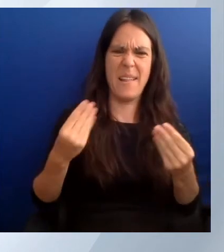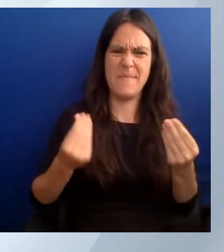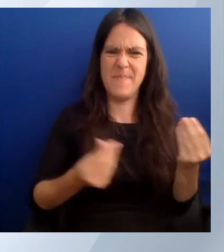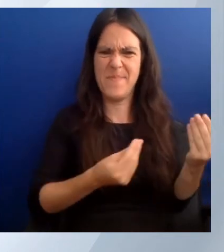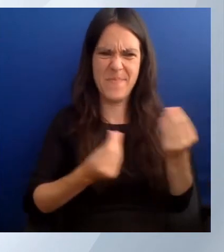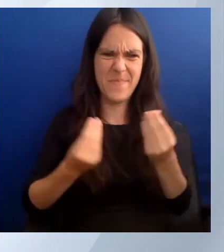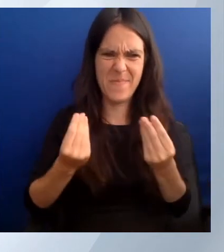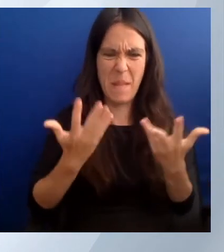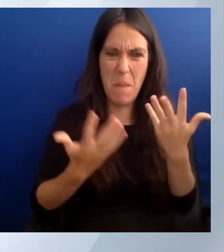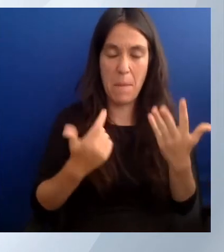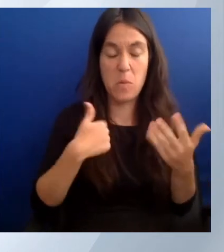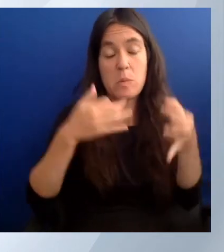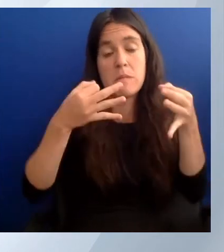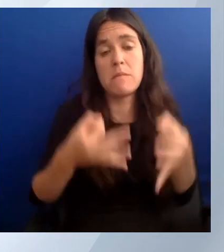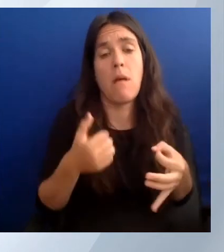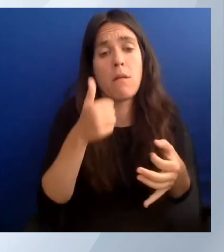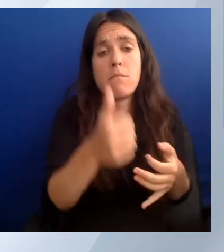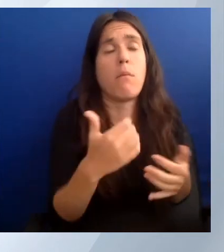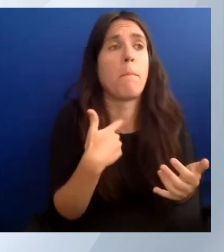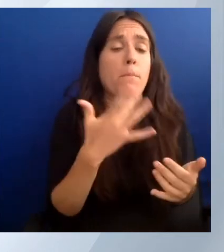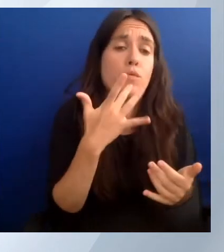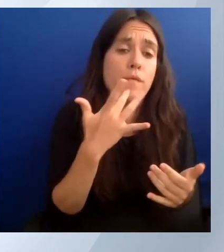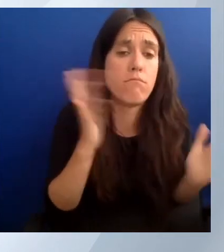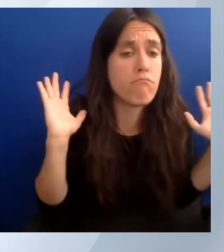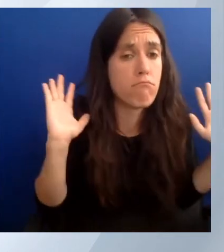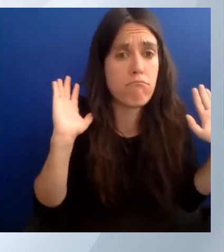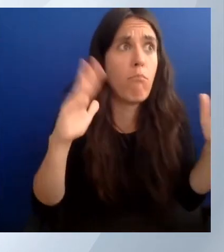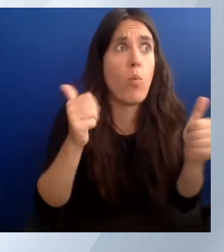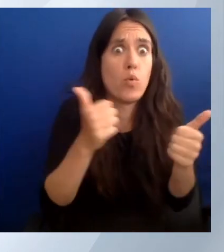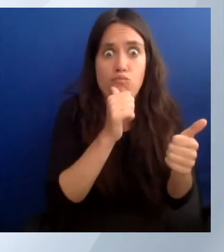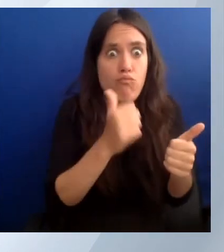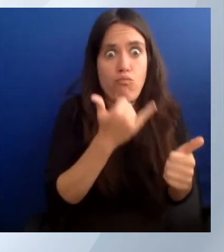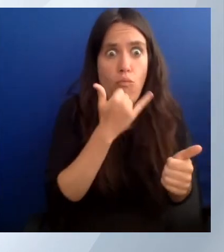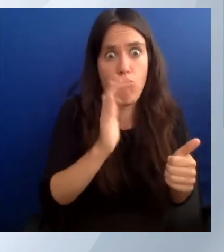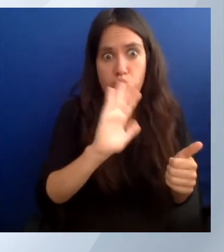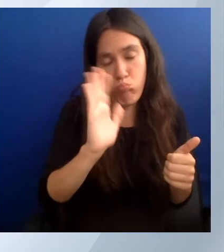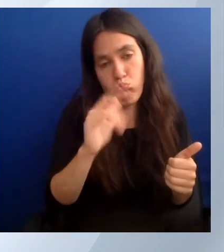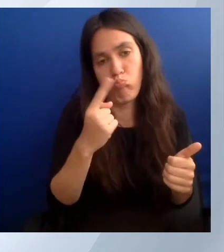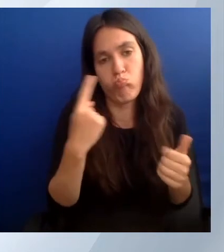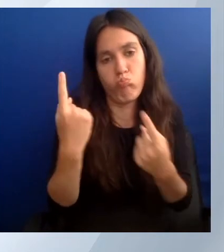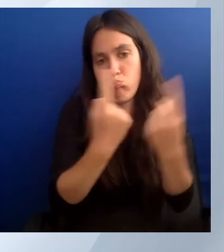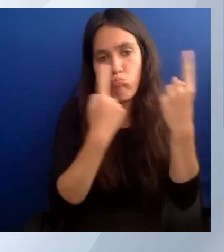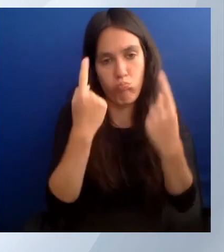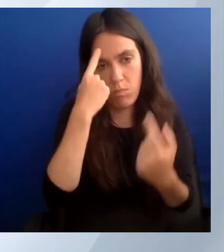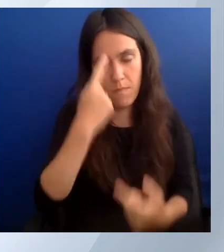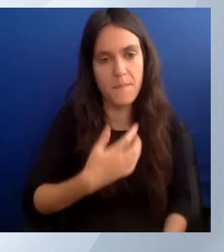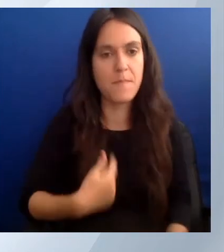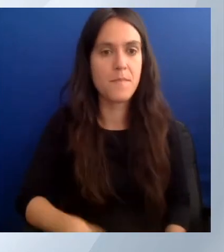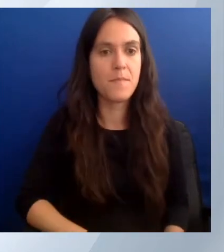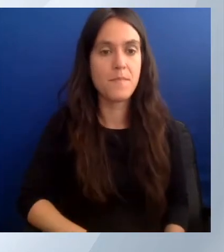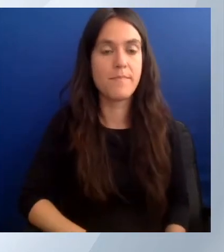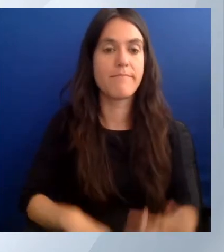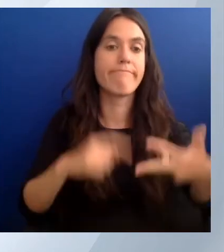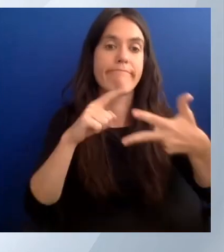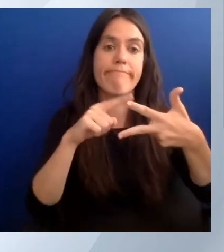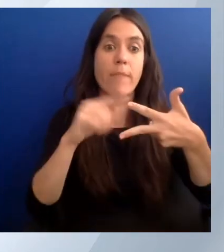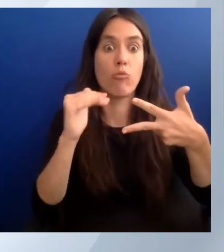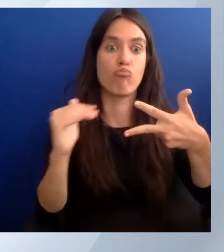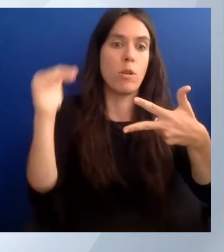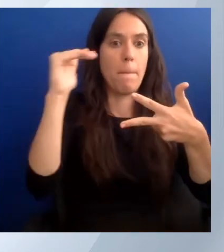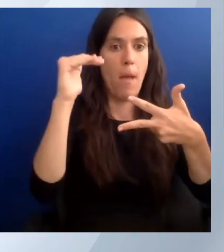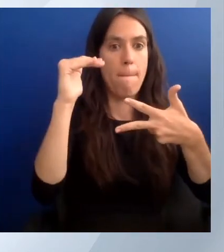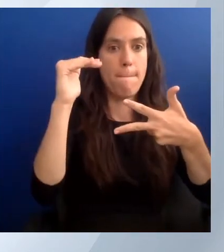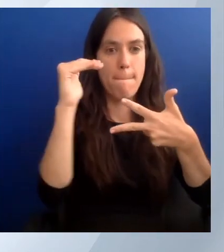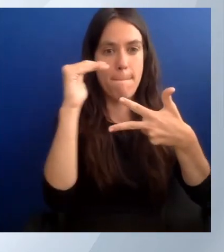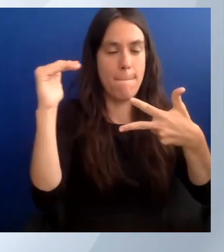have to decide for yourself. You can do it, nothing wrong with that, but it needs to be a deliberate choice. Then we have a premium account,